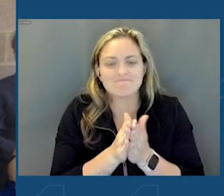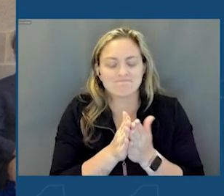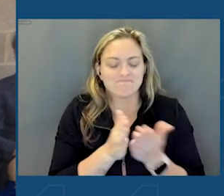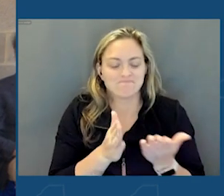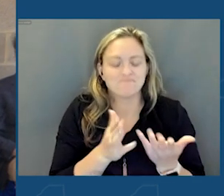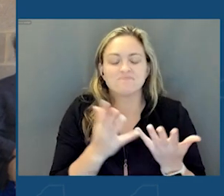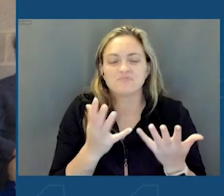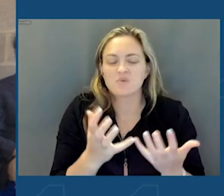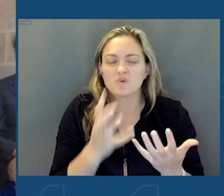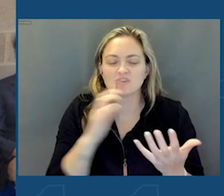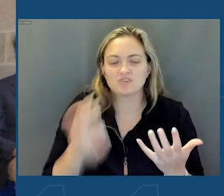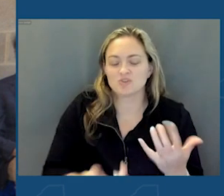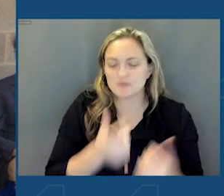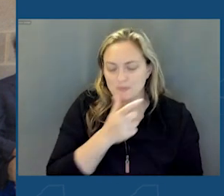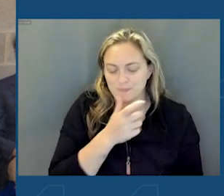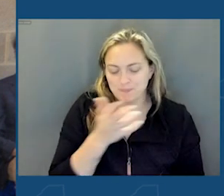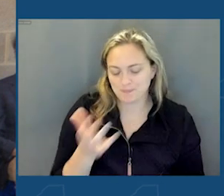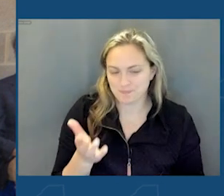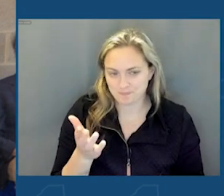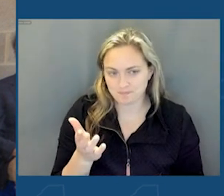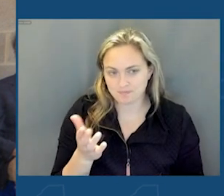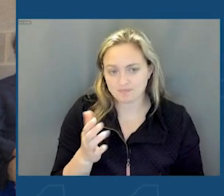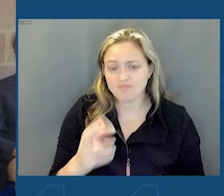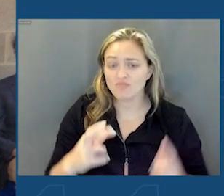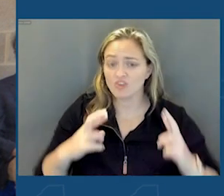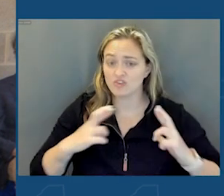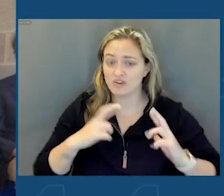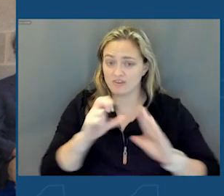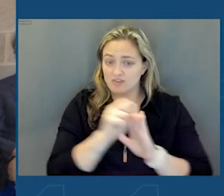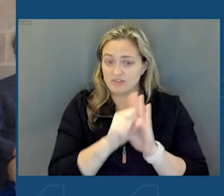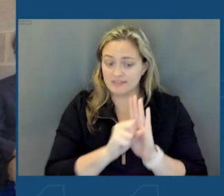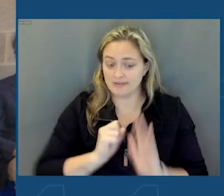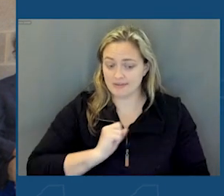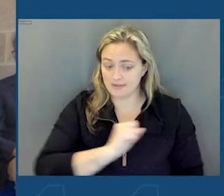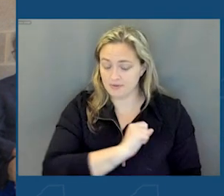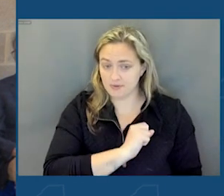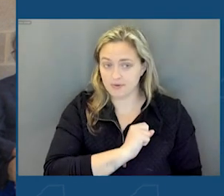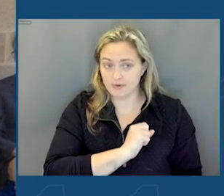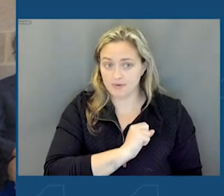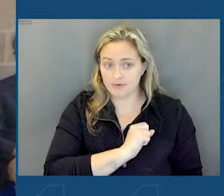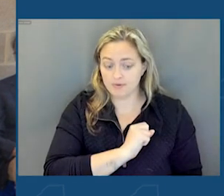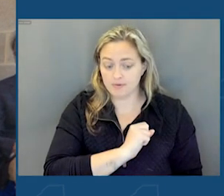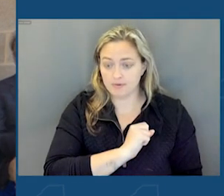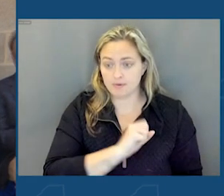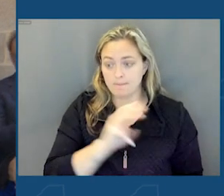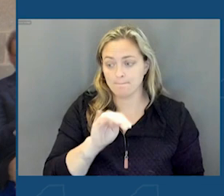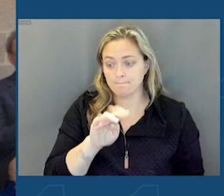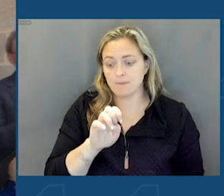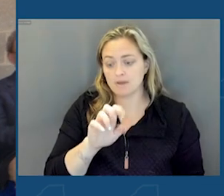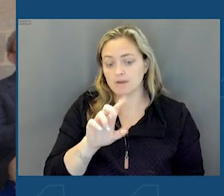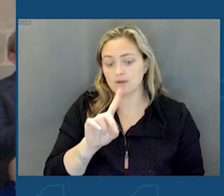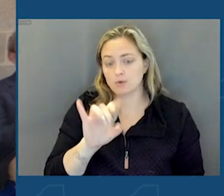to introduce right now retired State Senator Mike Gazzolio.